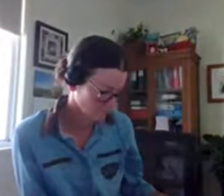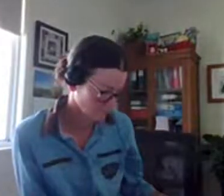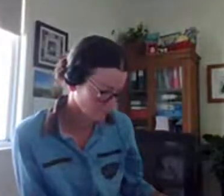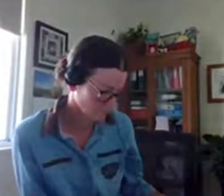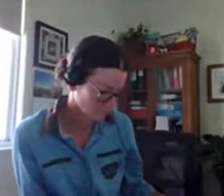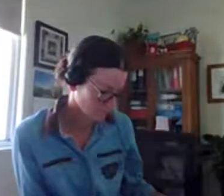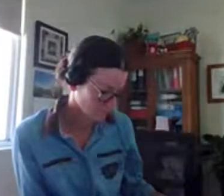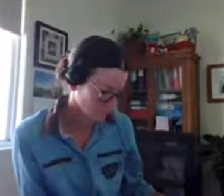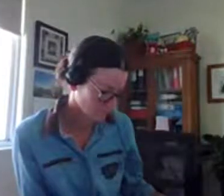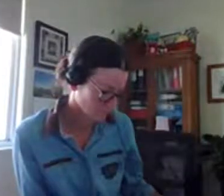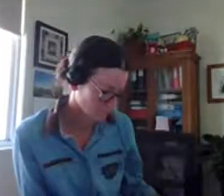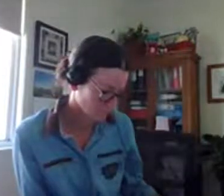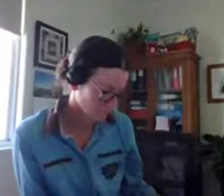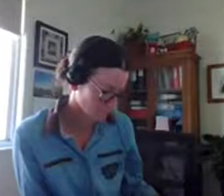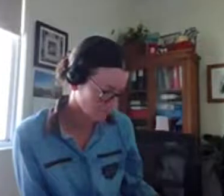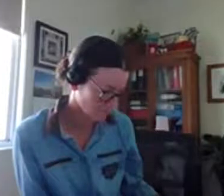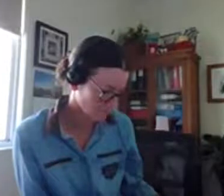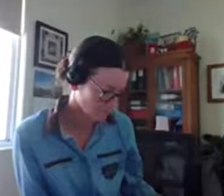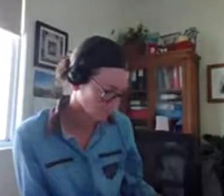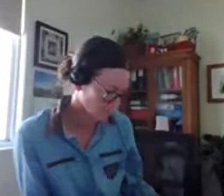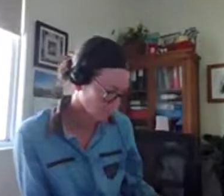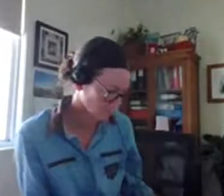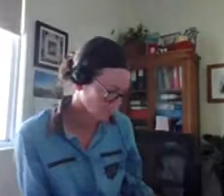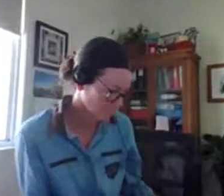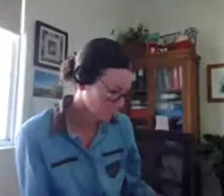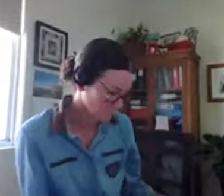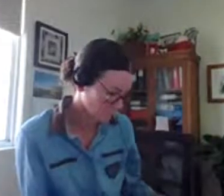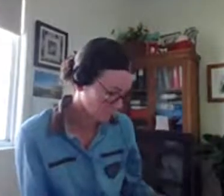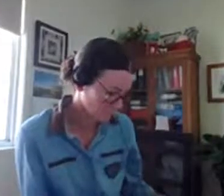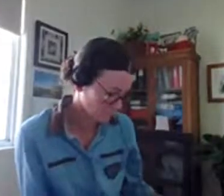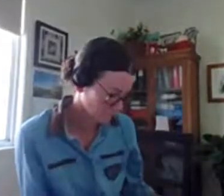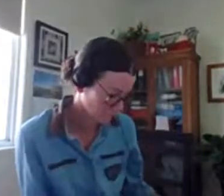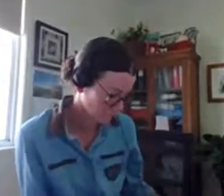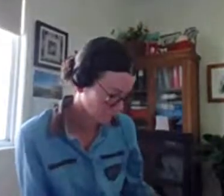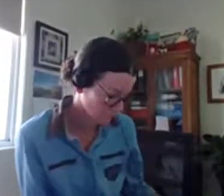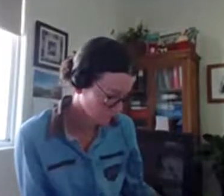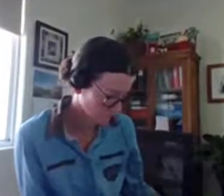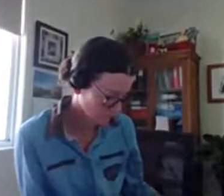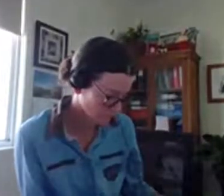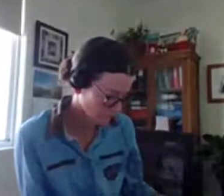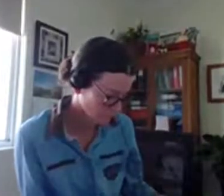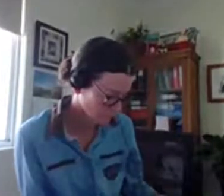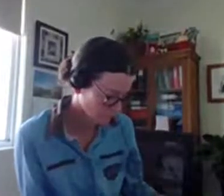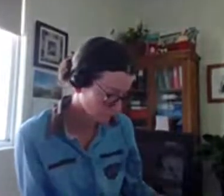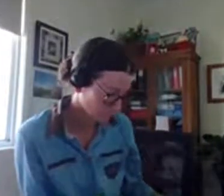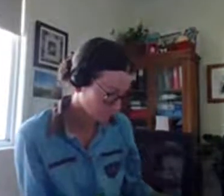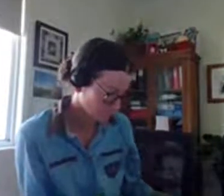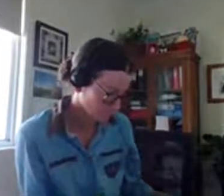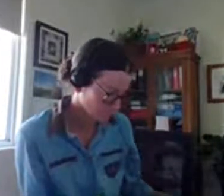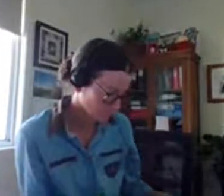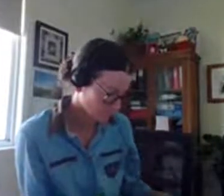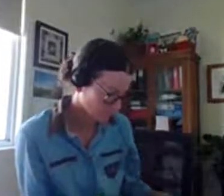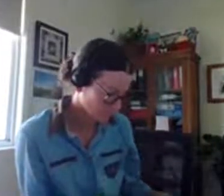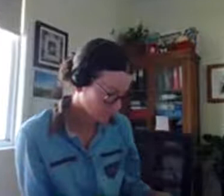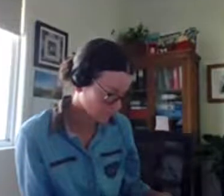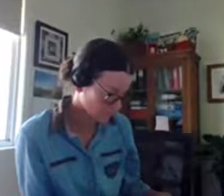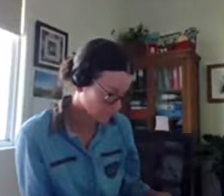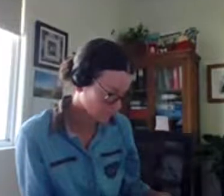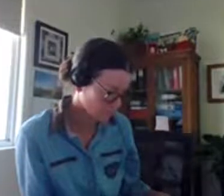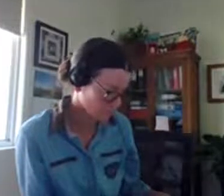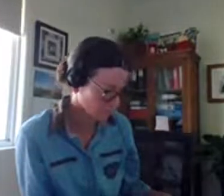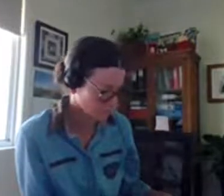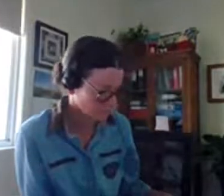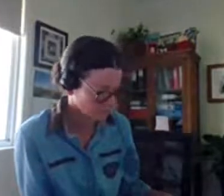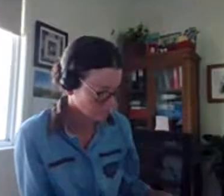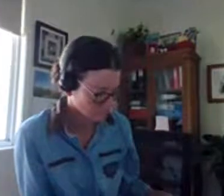in New Zealand are also introducing one as a point of interest. But generally speaking, we've reached out to the relevant agencies within